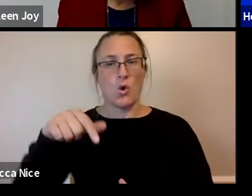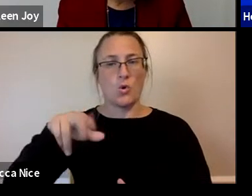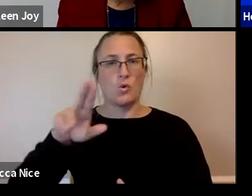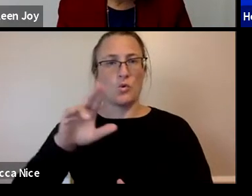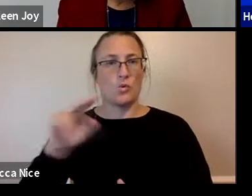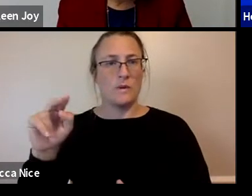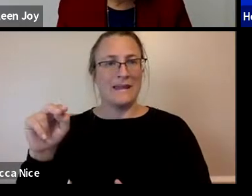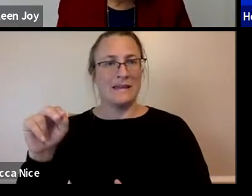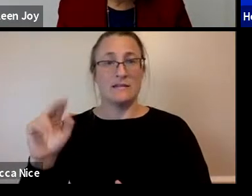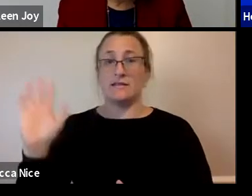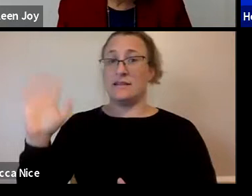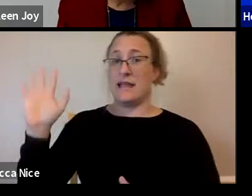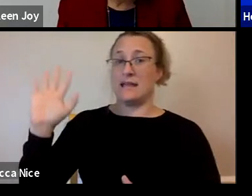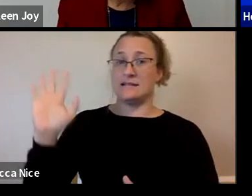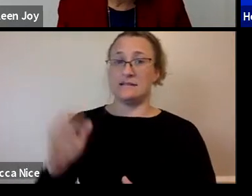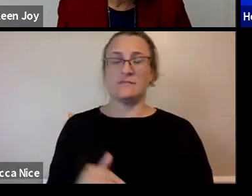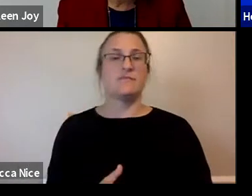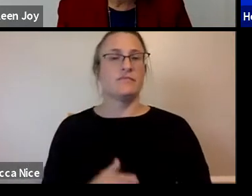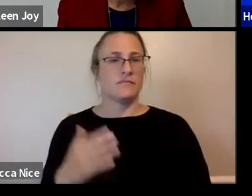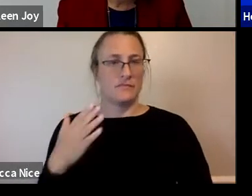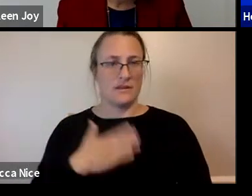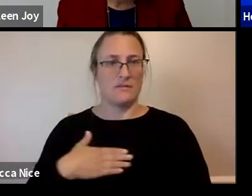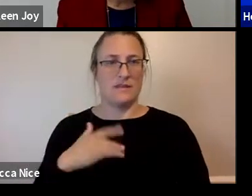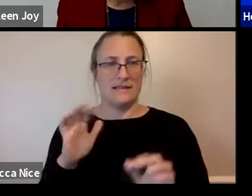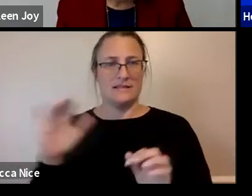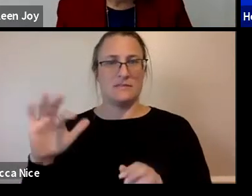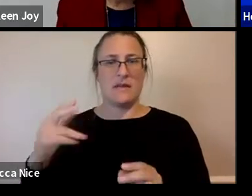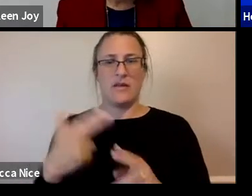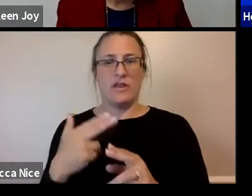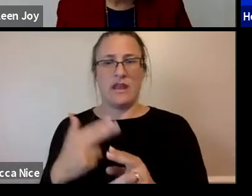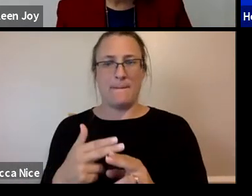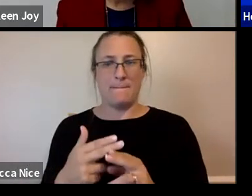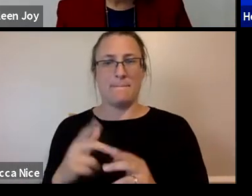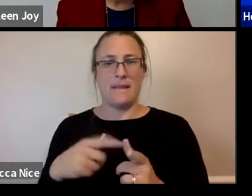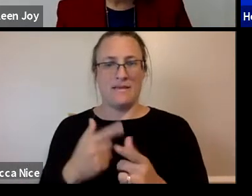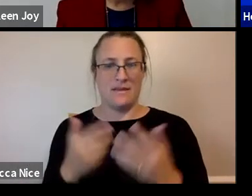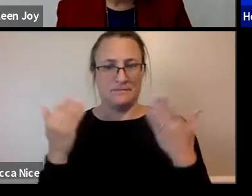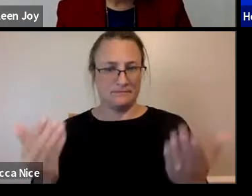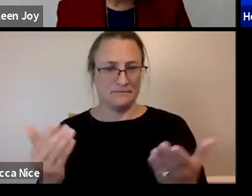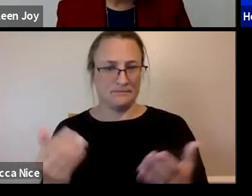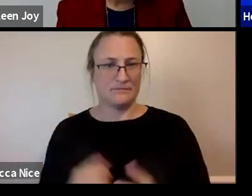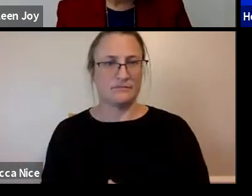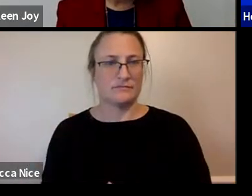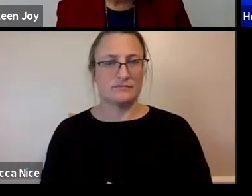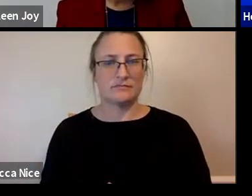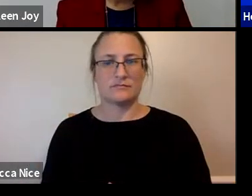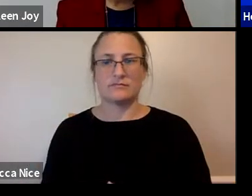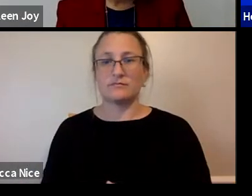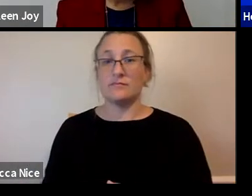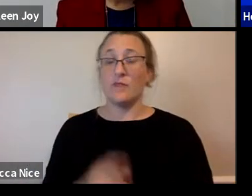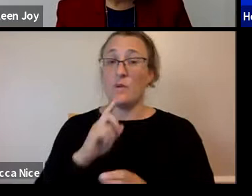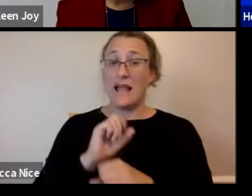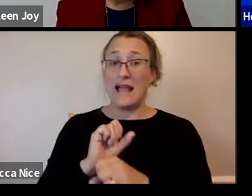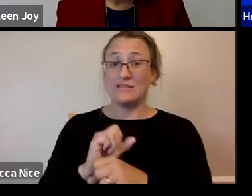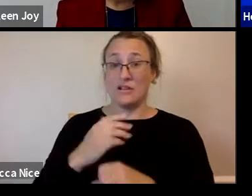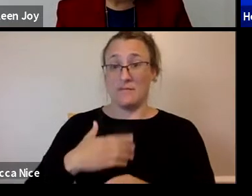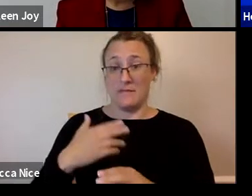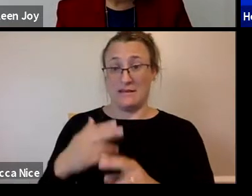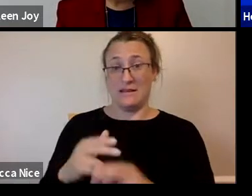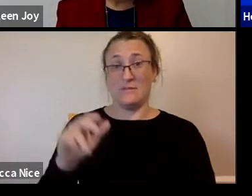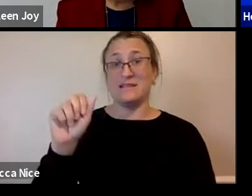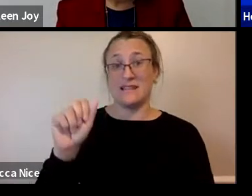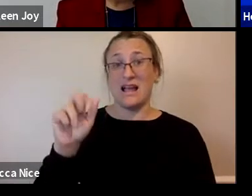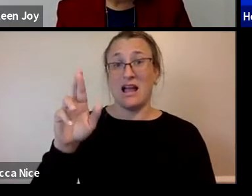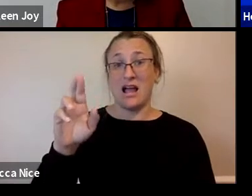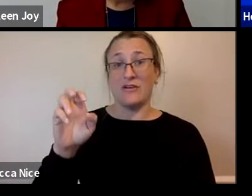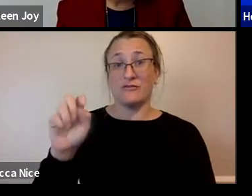Yes. Oh, wonderful. Please spell your name for the stenographer and then proceed with your comments. Well, actually, my name is Aretha O'Quinn,